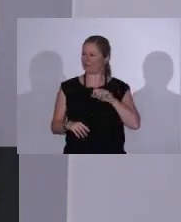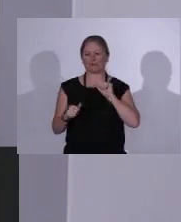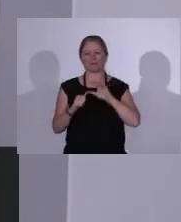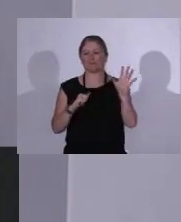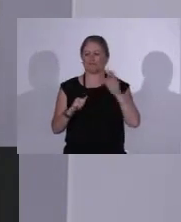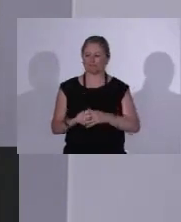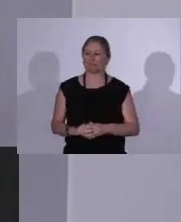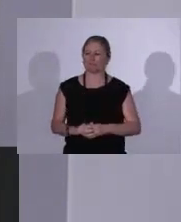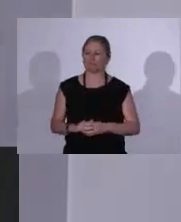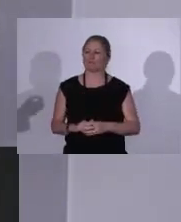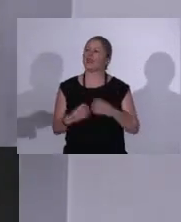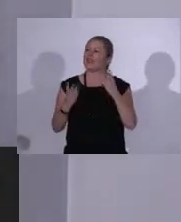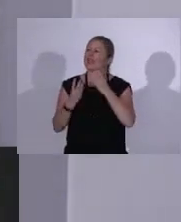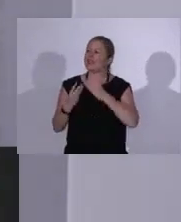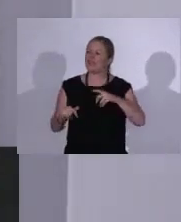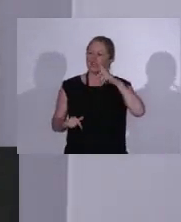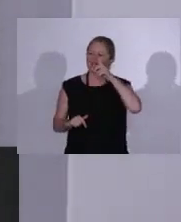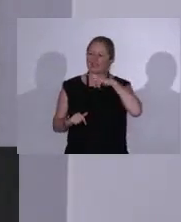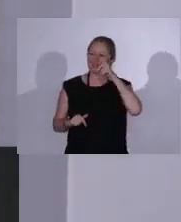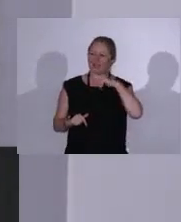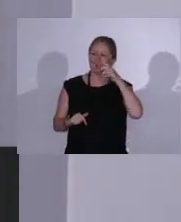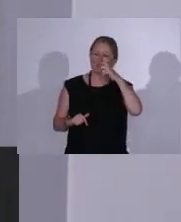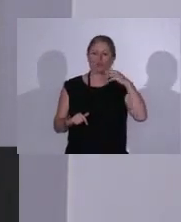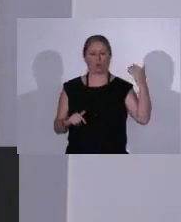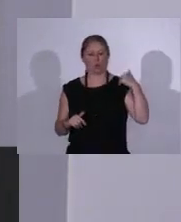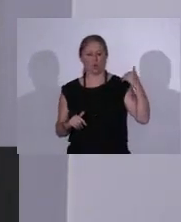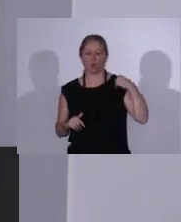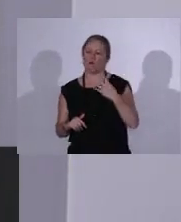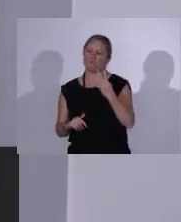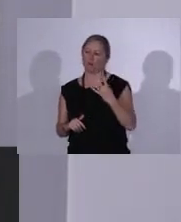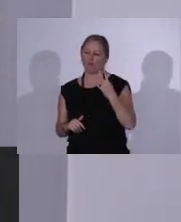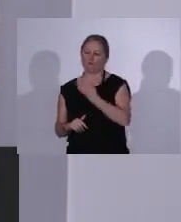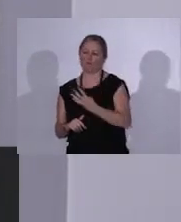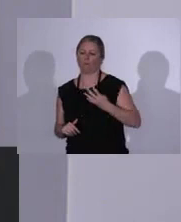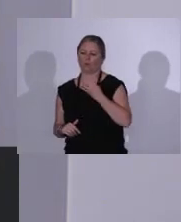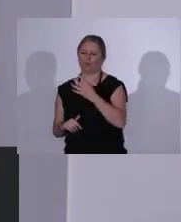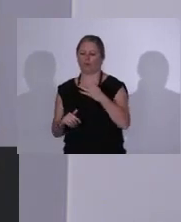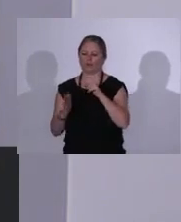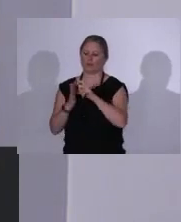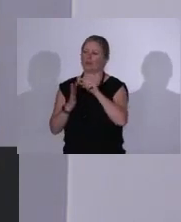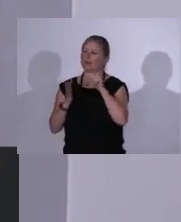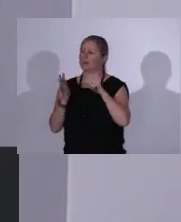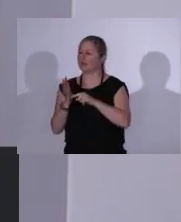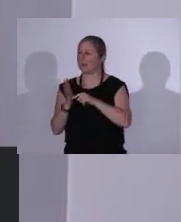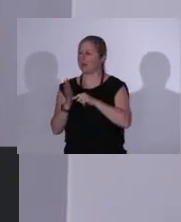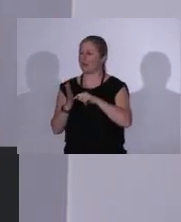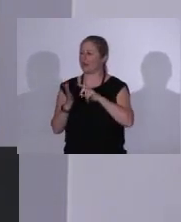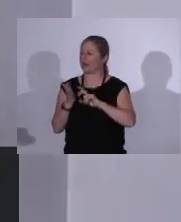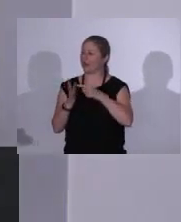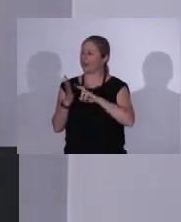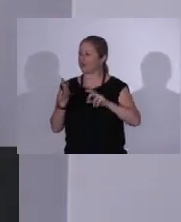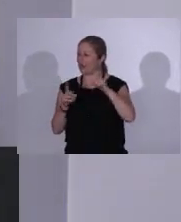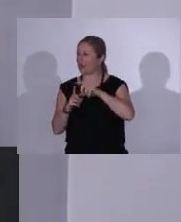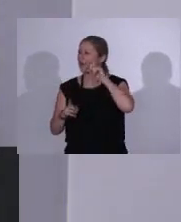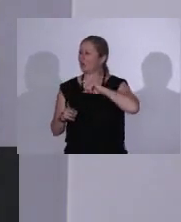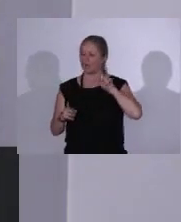And some of us have been poached by other departments. So about four of us went to Department of Environment, Land, Water and Planning, which is situated next door